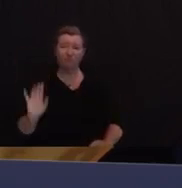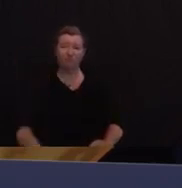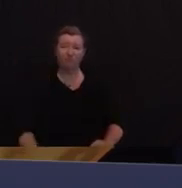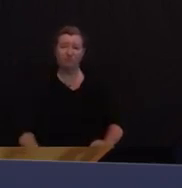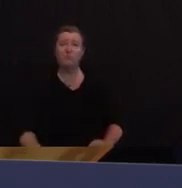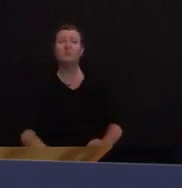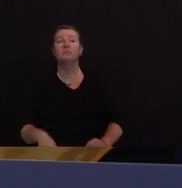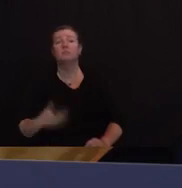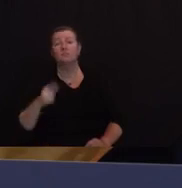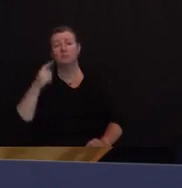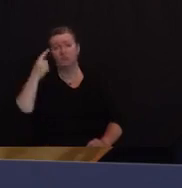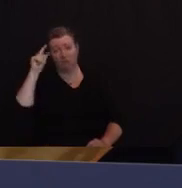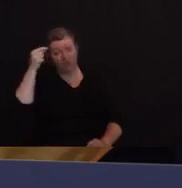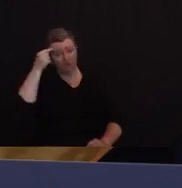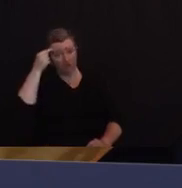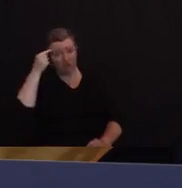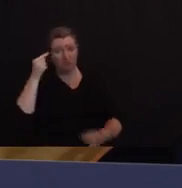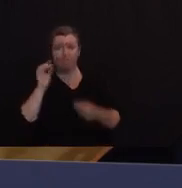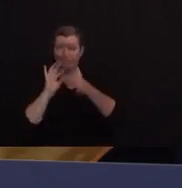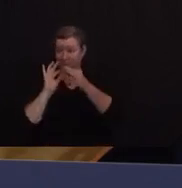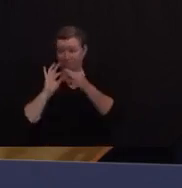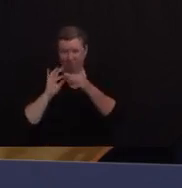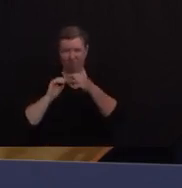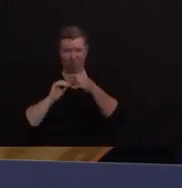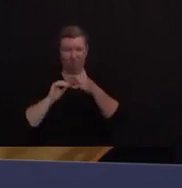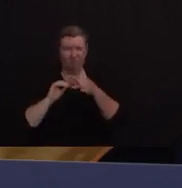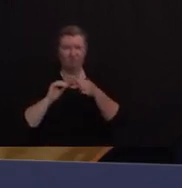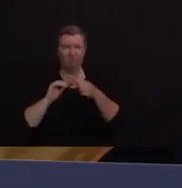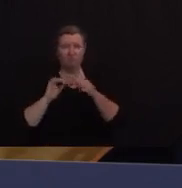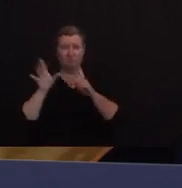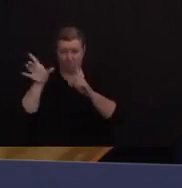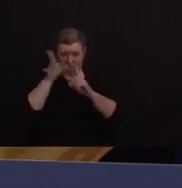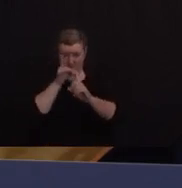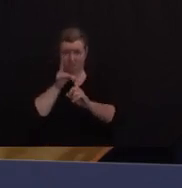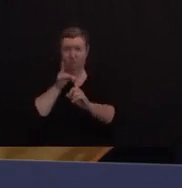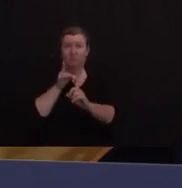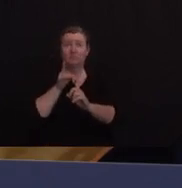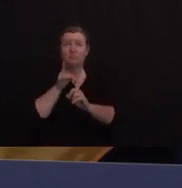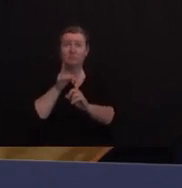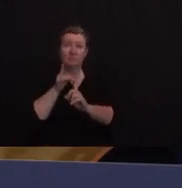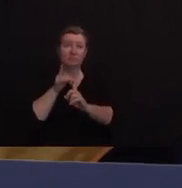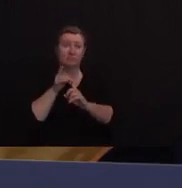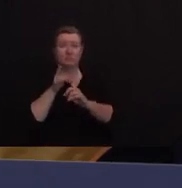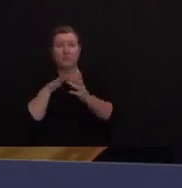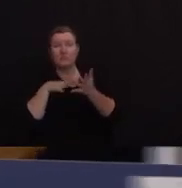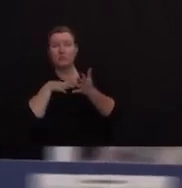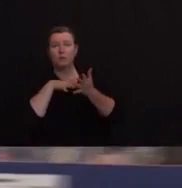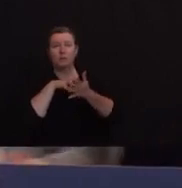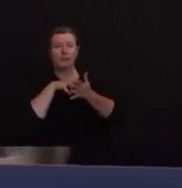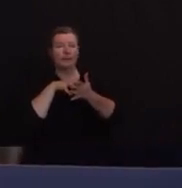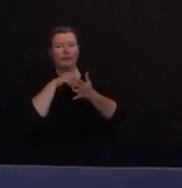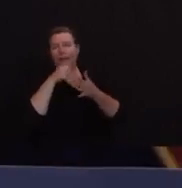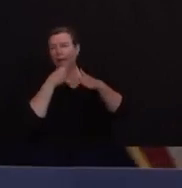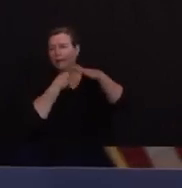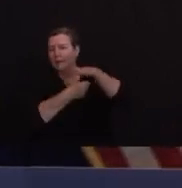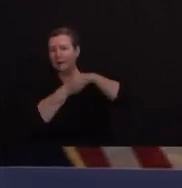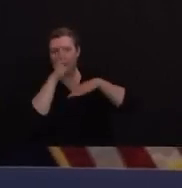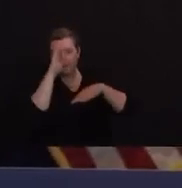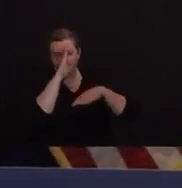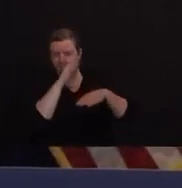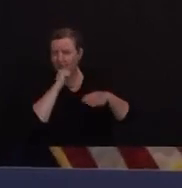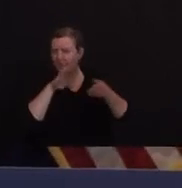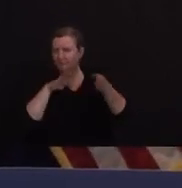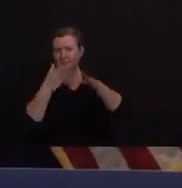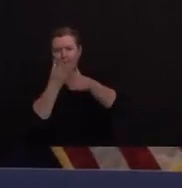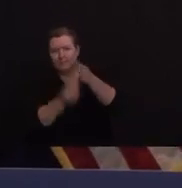before, becoming sick enough that you end up being hospitalized and or dead. Well said. Ed, Judy, anything to add to that